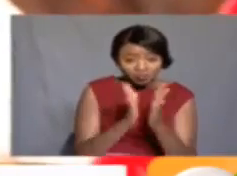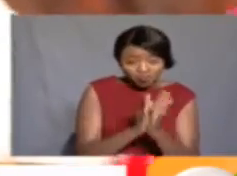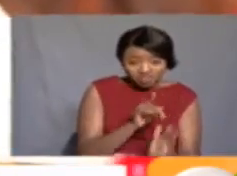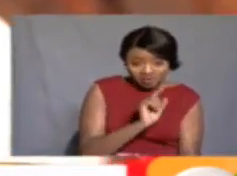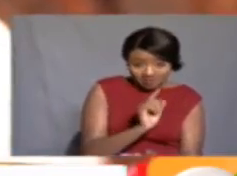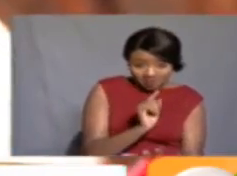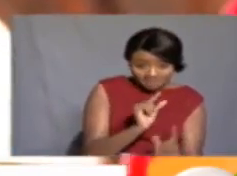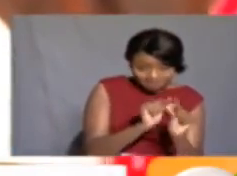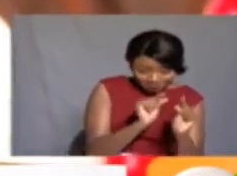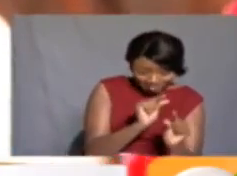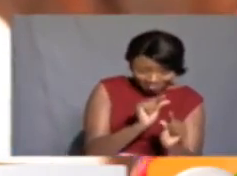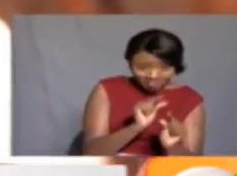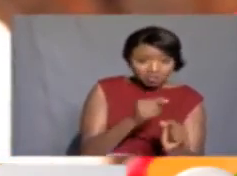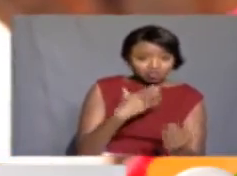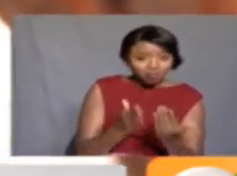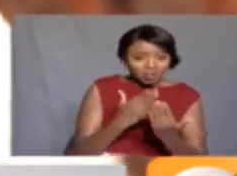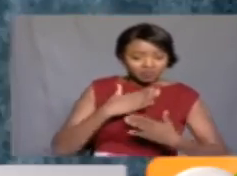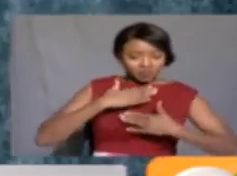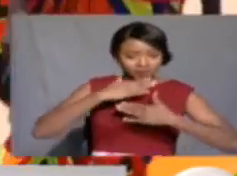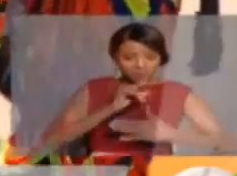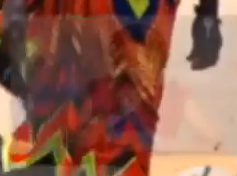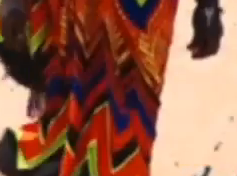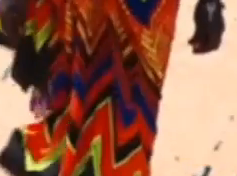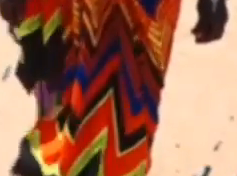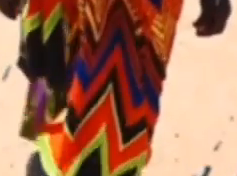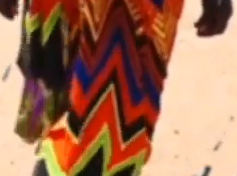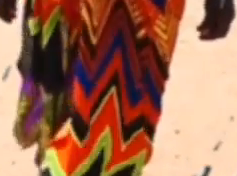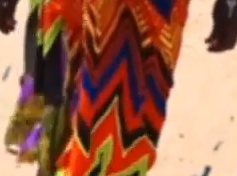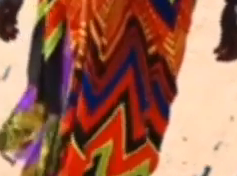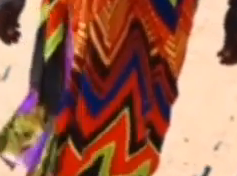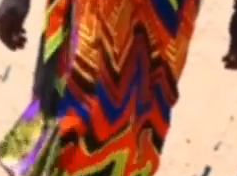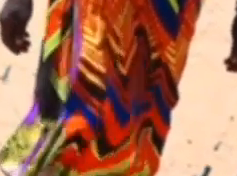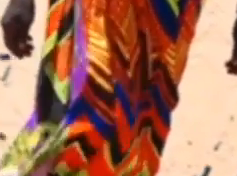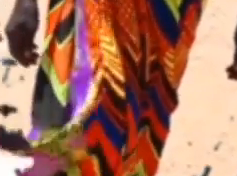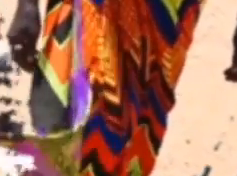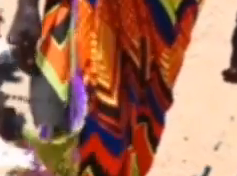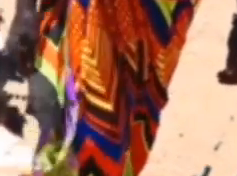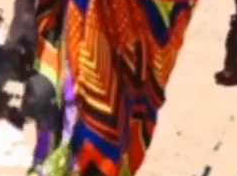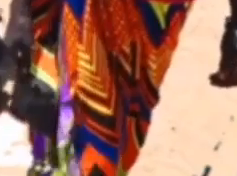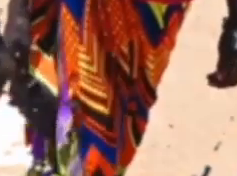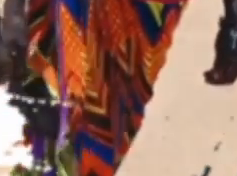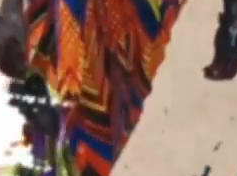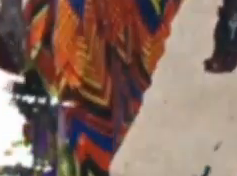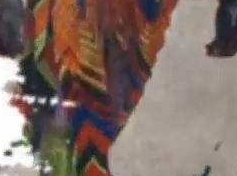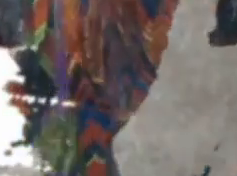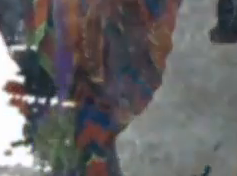breath. Dorcas Wangira, Citizen TV, Turkana County.